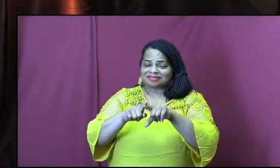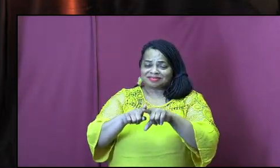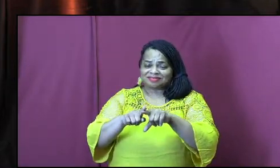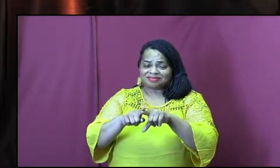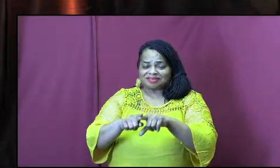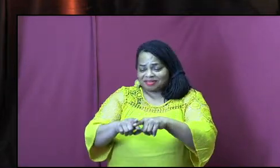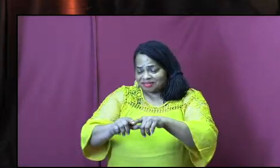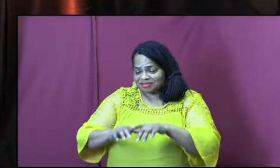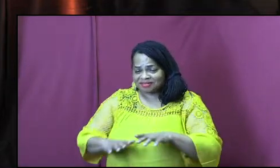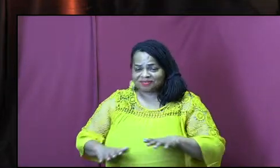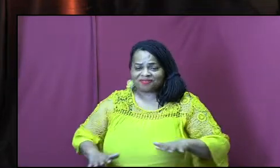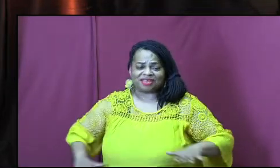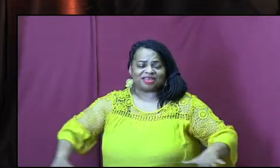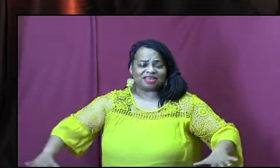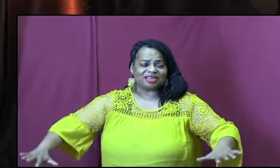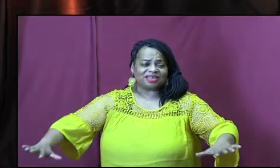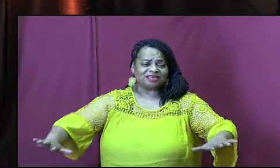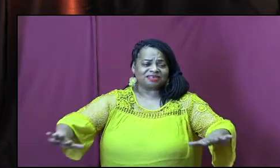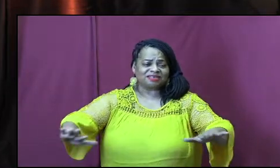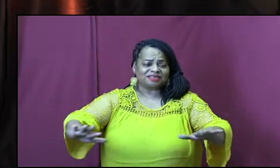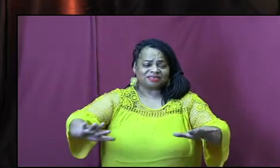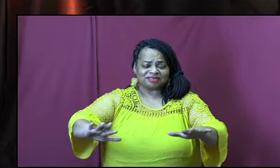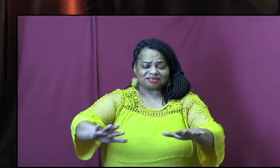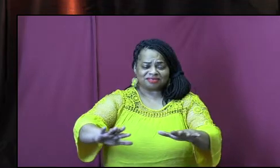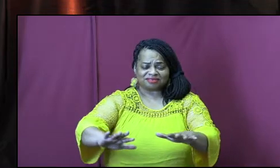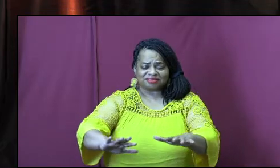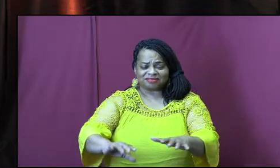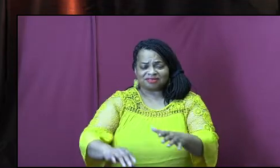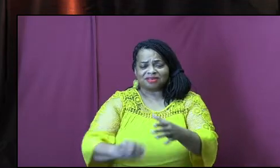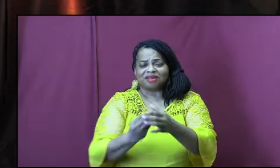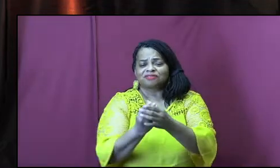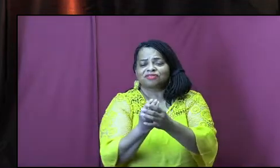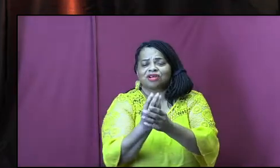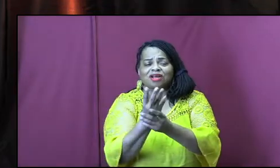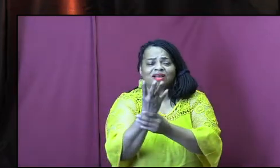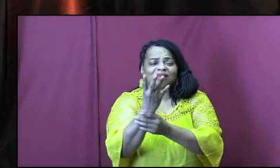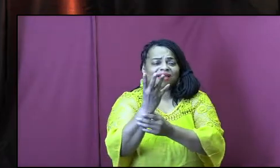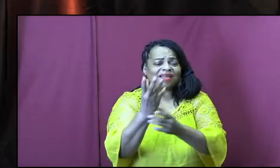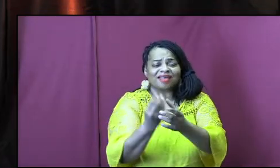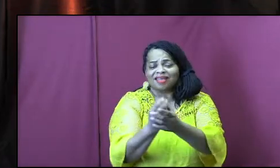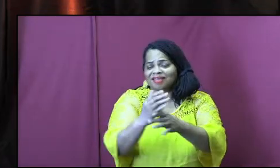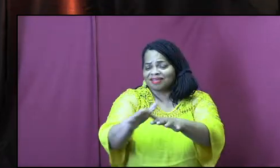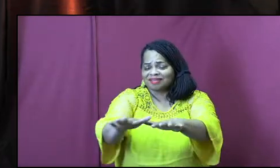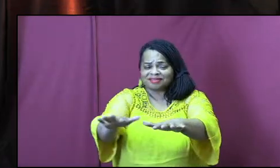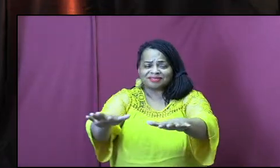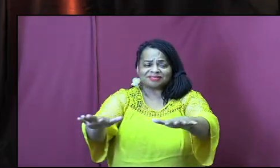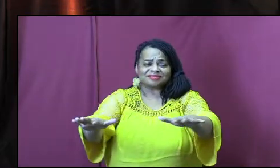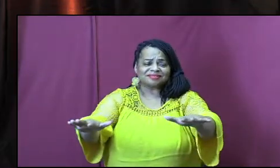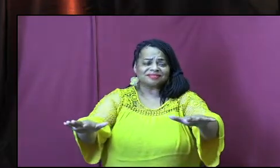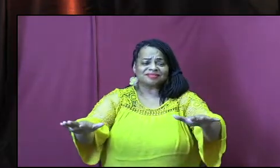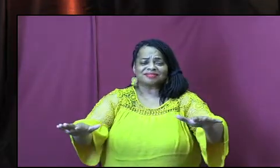stars, the fields full of grain,